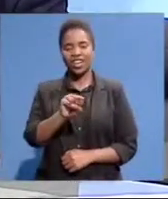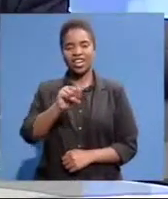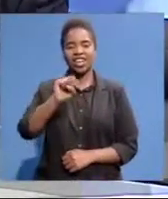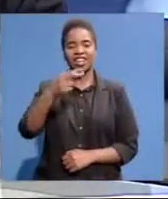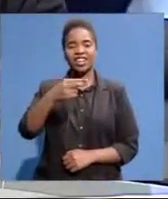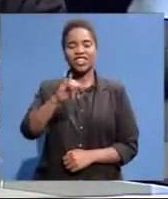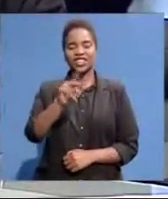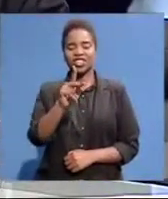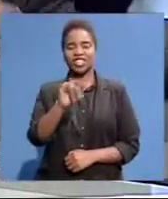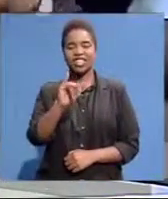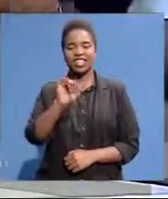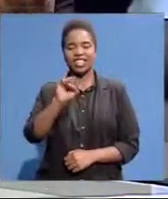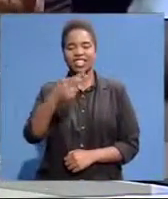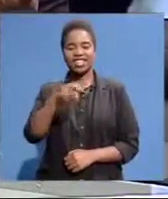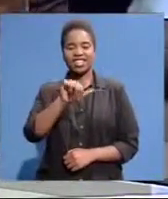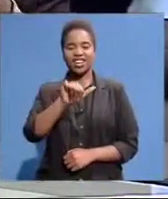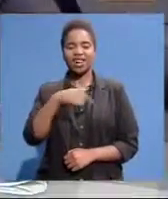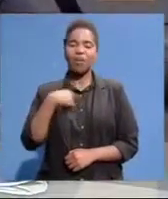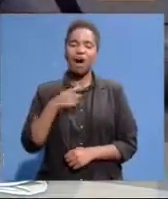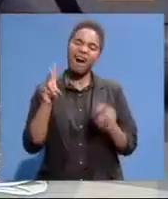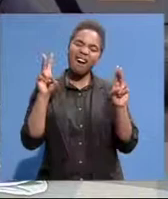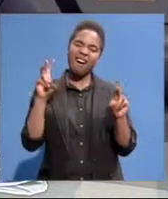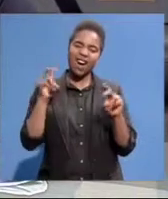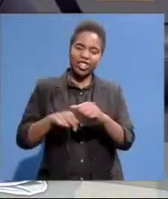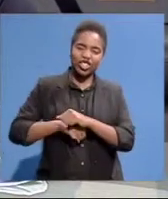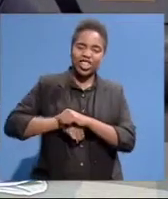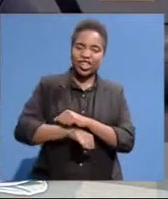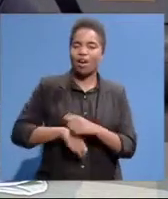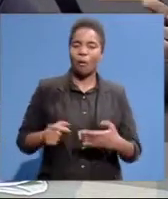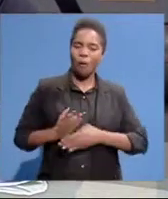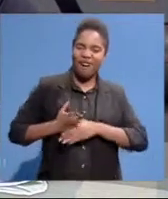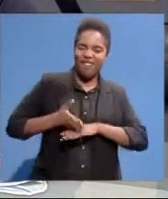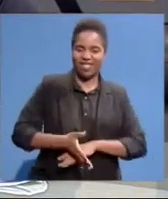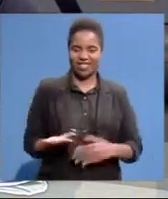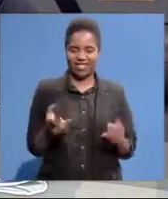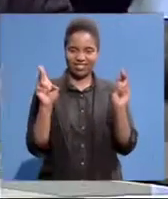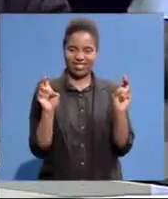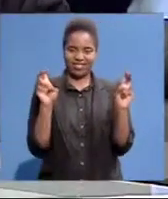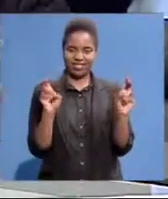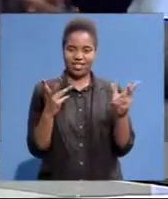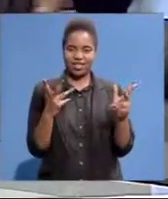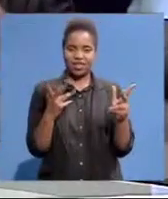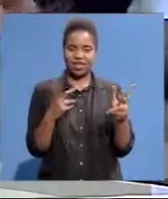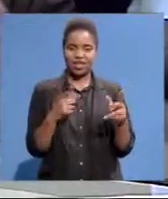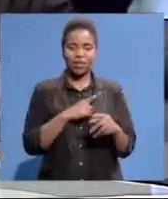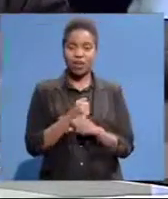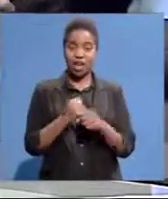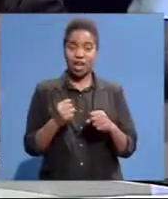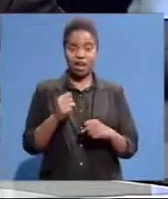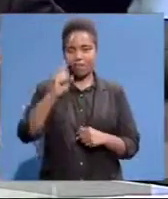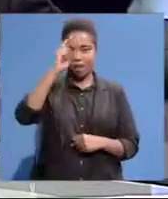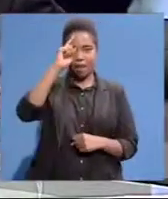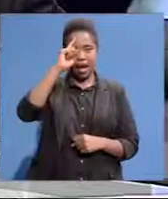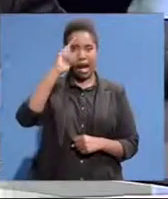the video depicted was exactly how they saw the New South Africa. They had never seen black and white people